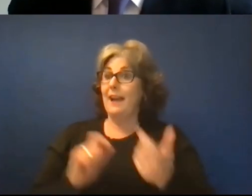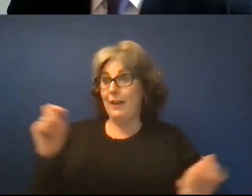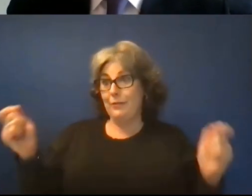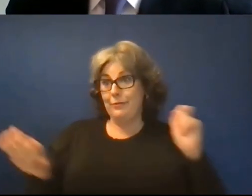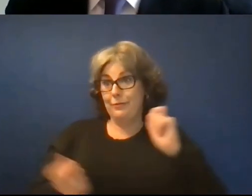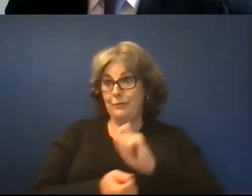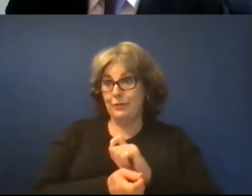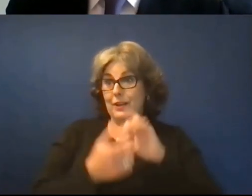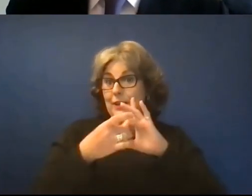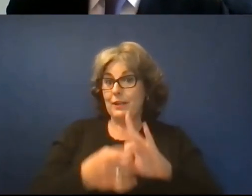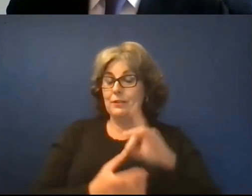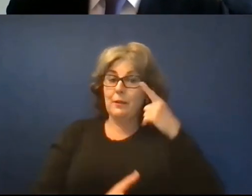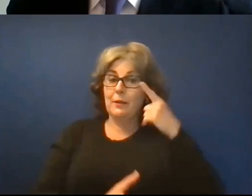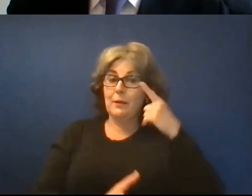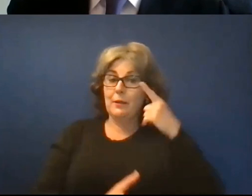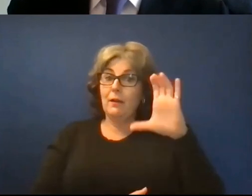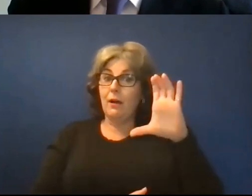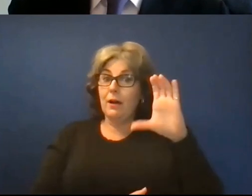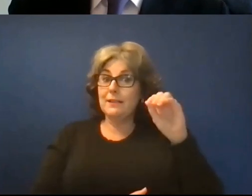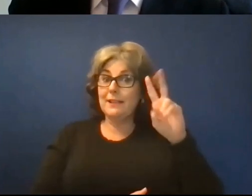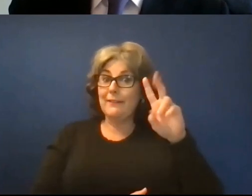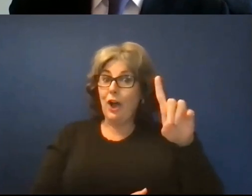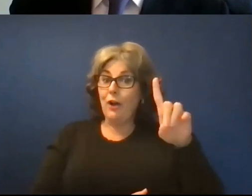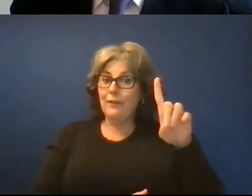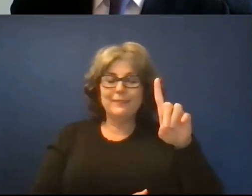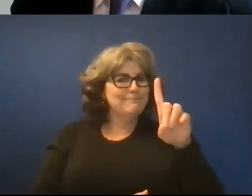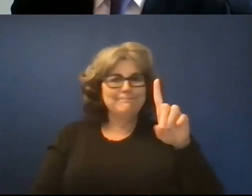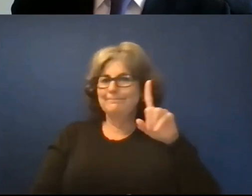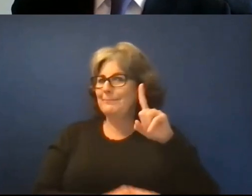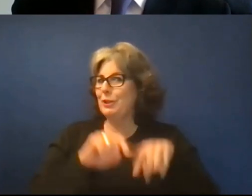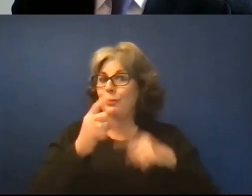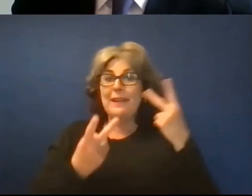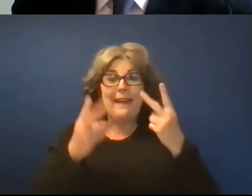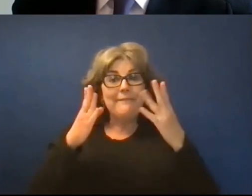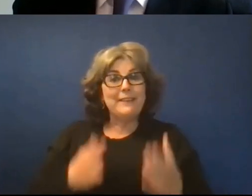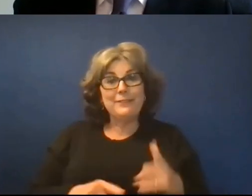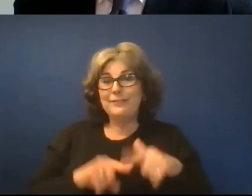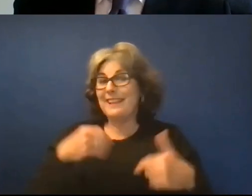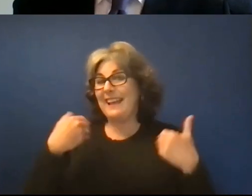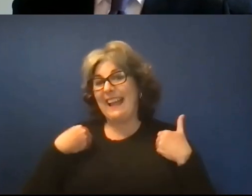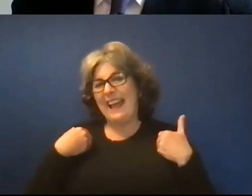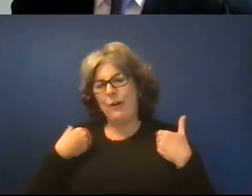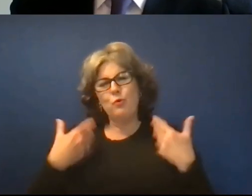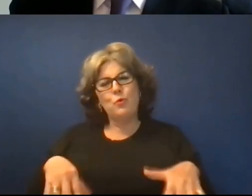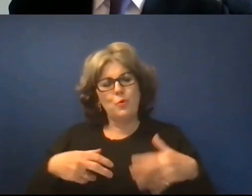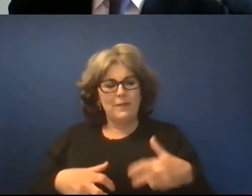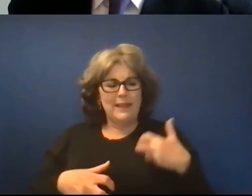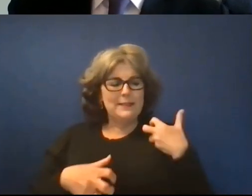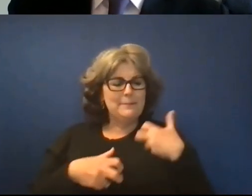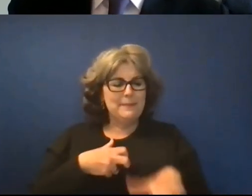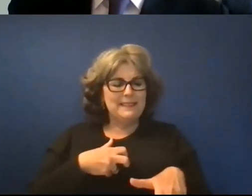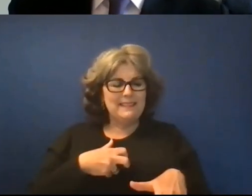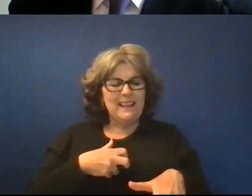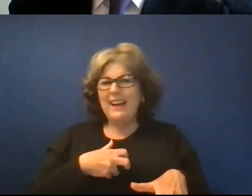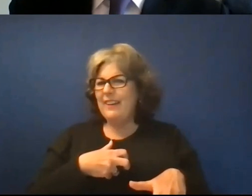had that's been difficult for a lot of families is we are no longer allowing visitors. And that has been a huge